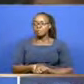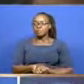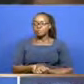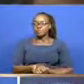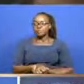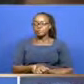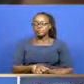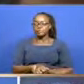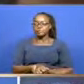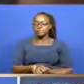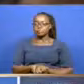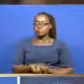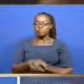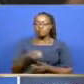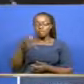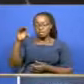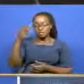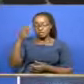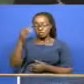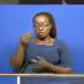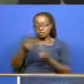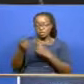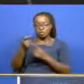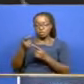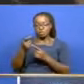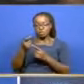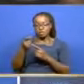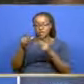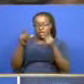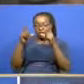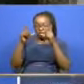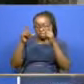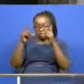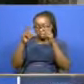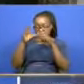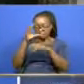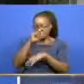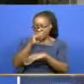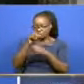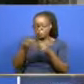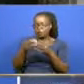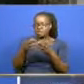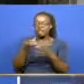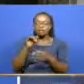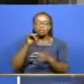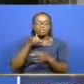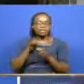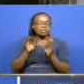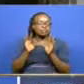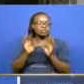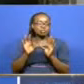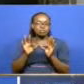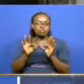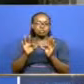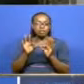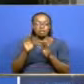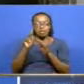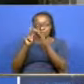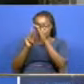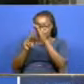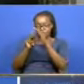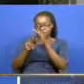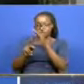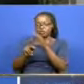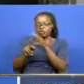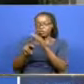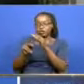When our clients come without cameras, we can also offer them. We have nice cameras, professional cameras, that